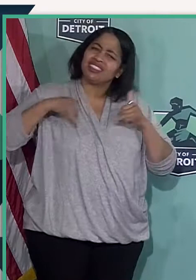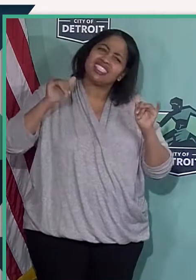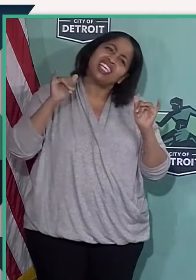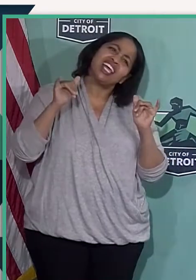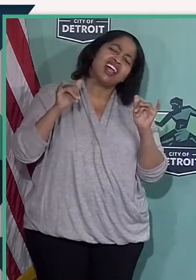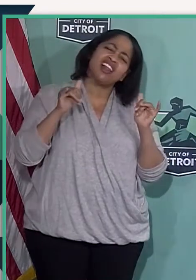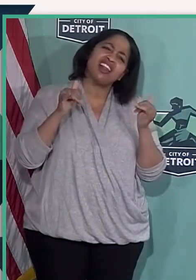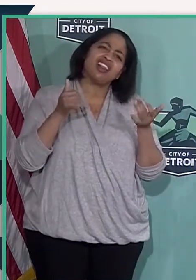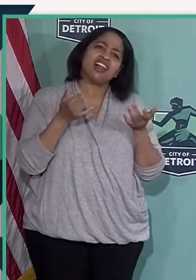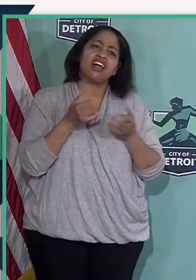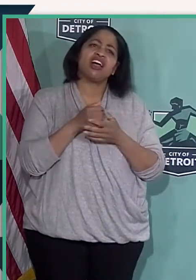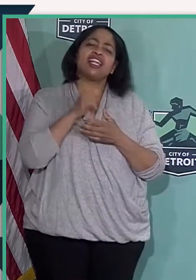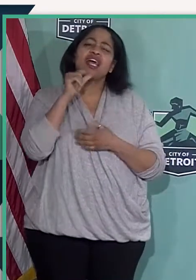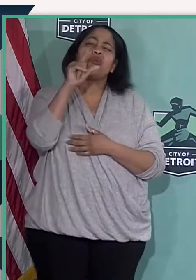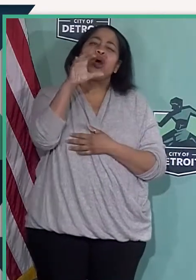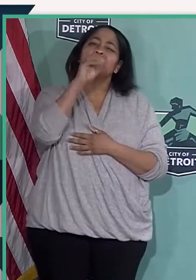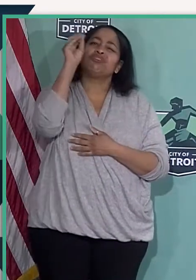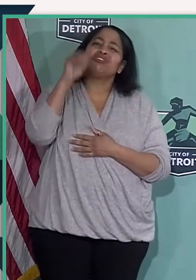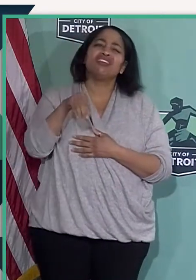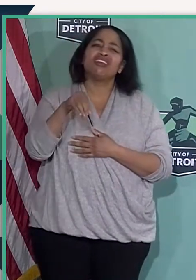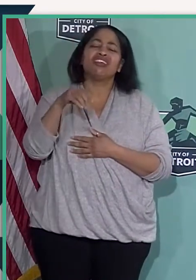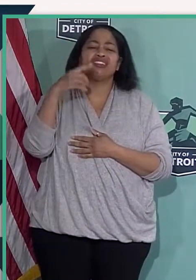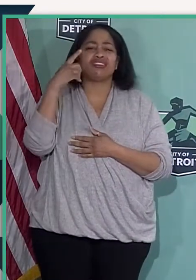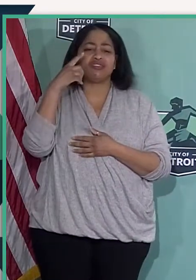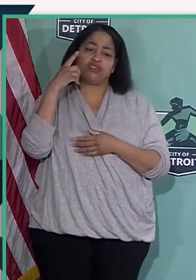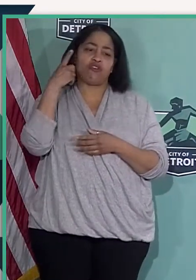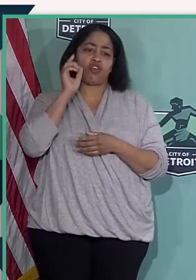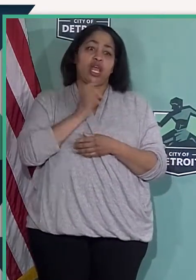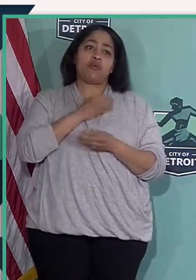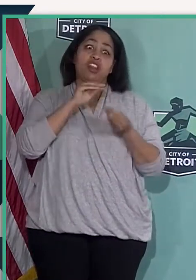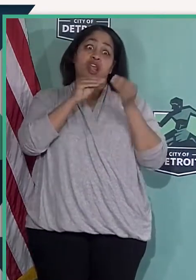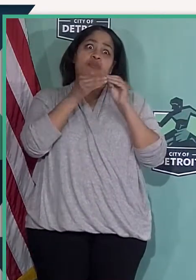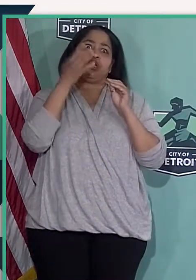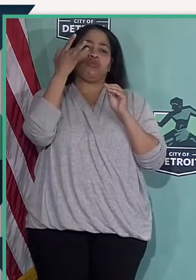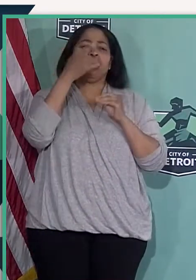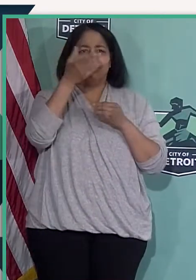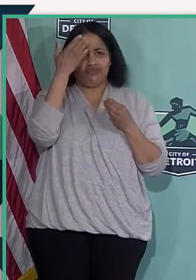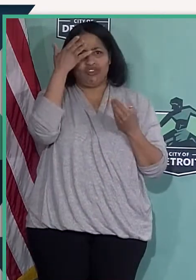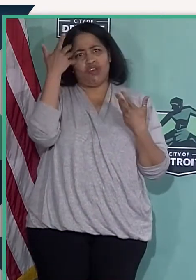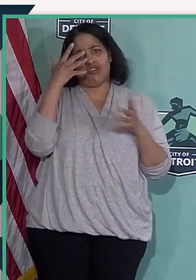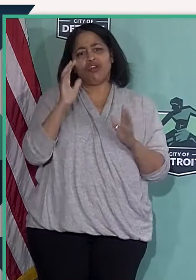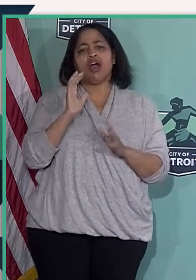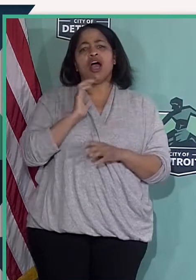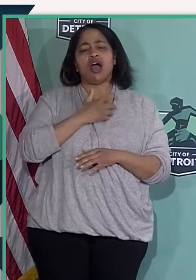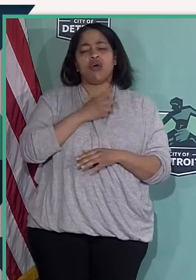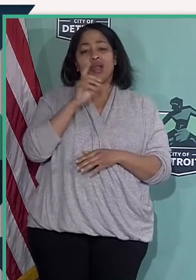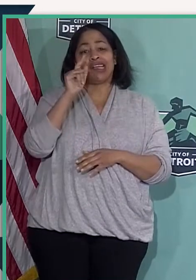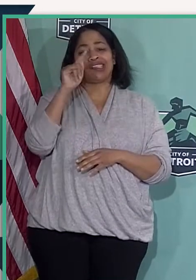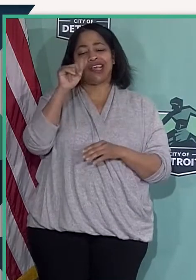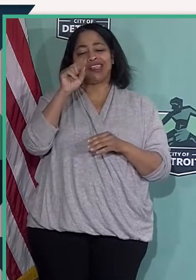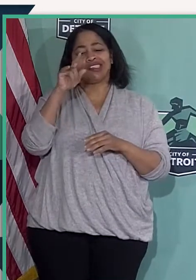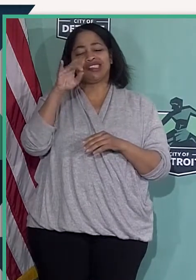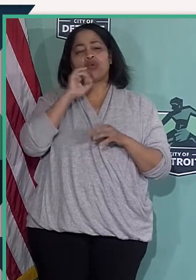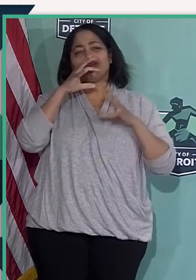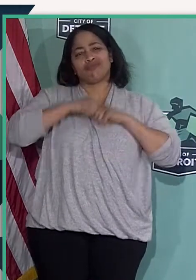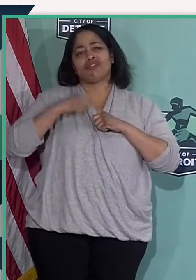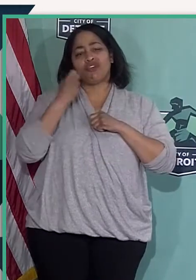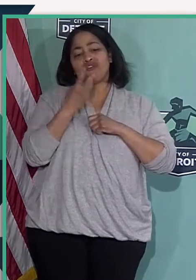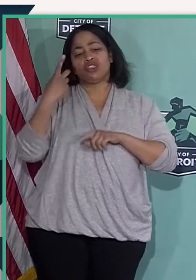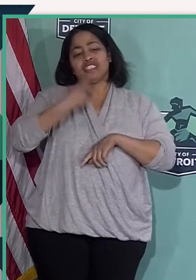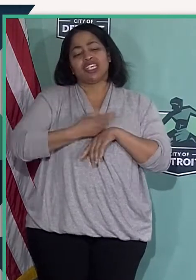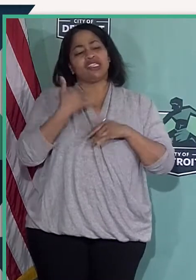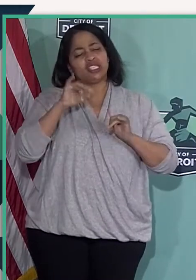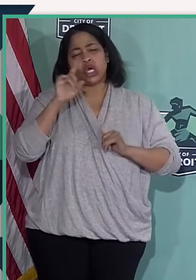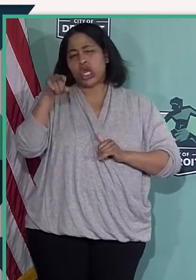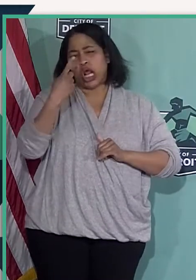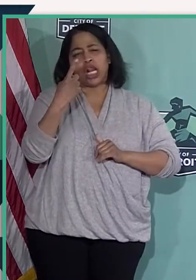100% confident on numbers because the state, I think as you know, their data site was down for a couple of days, and so we're still